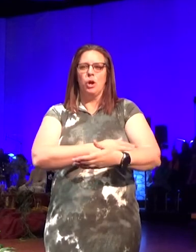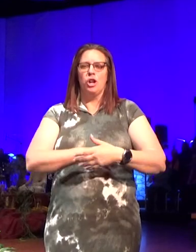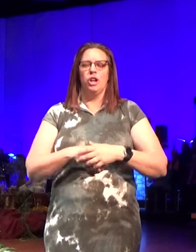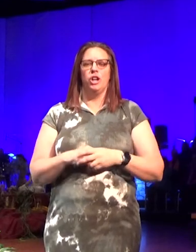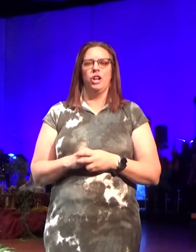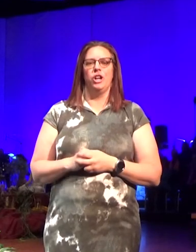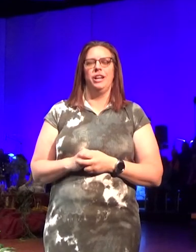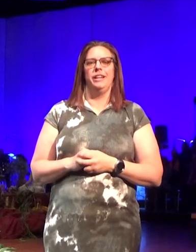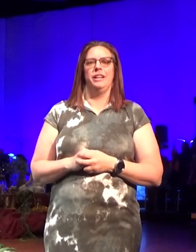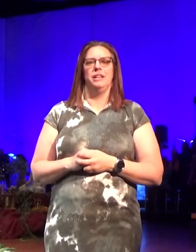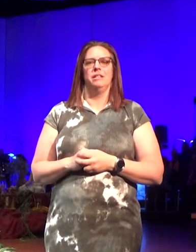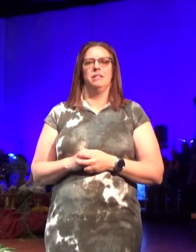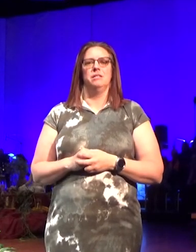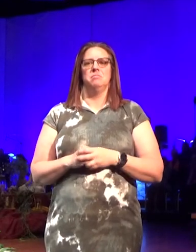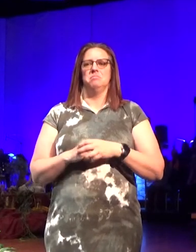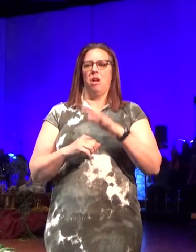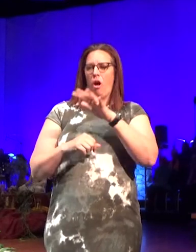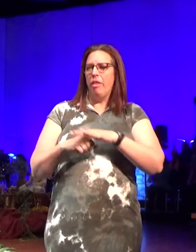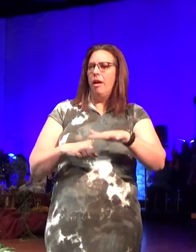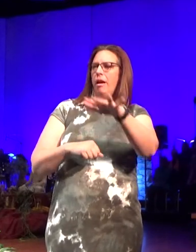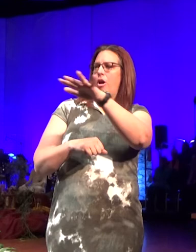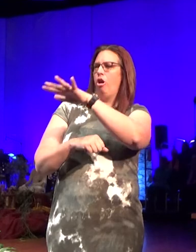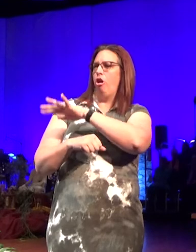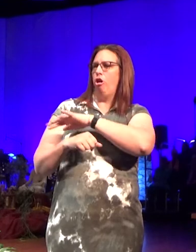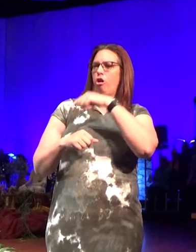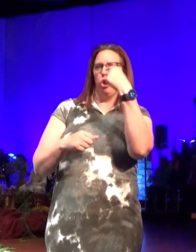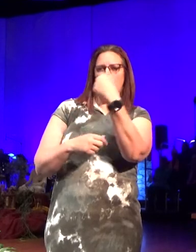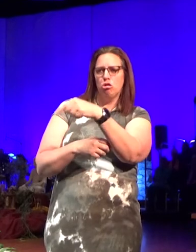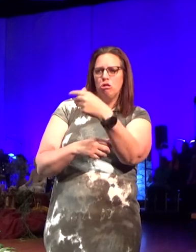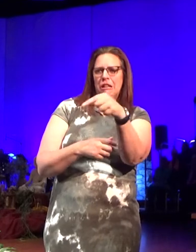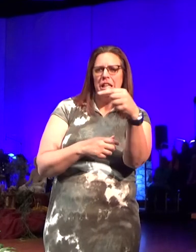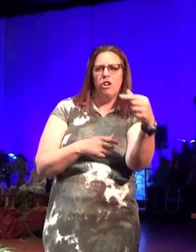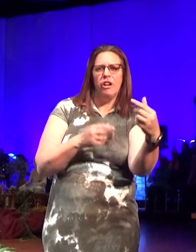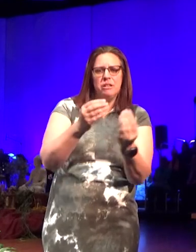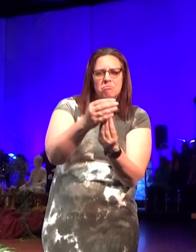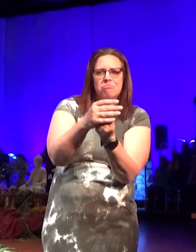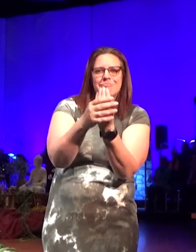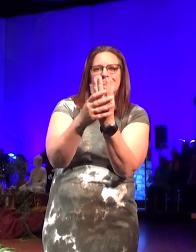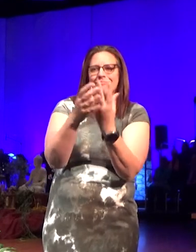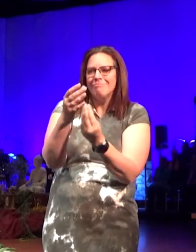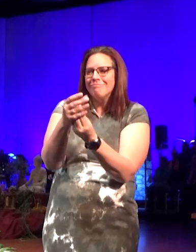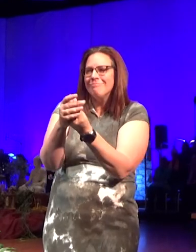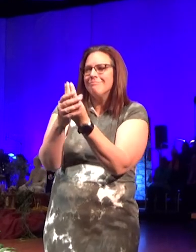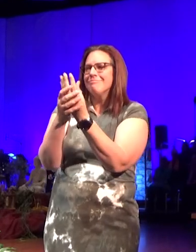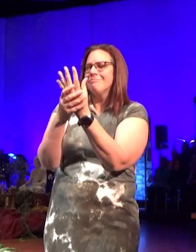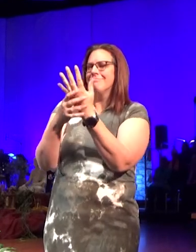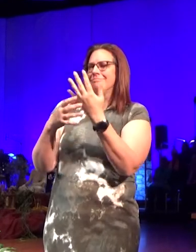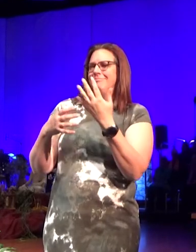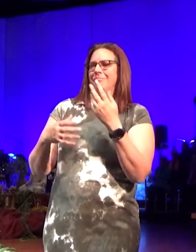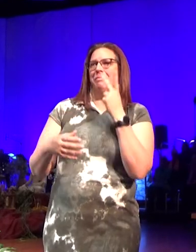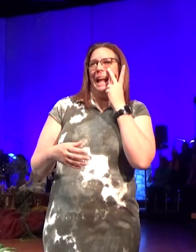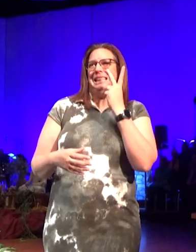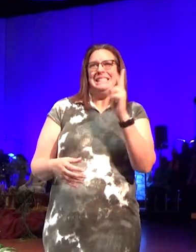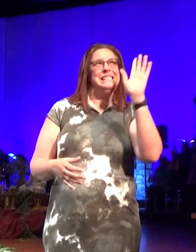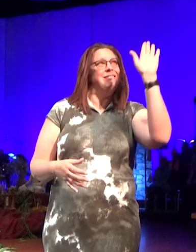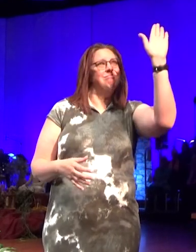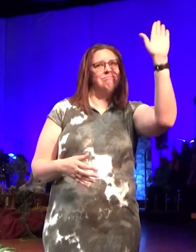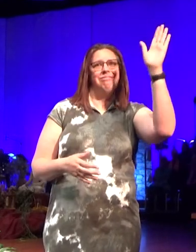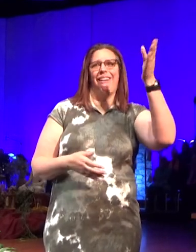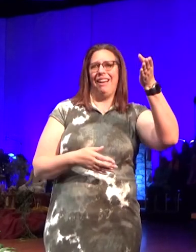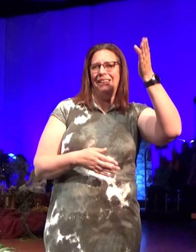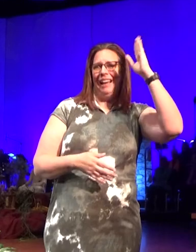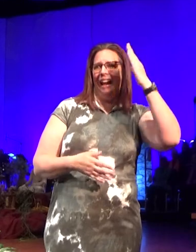all the green coming forth in spring. I see the hand of God everywhere.